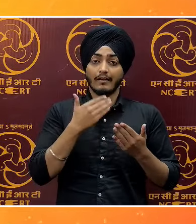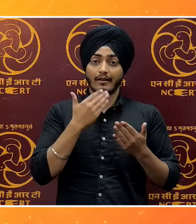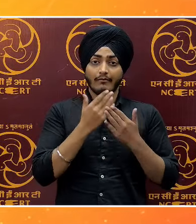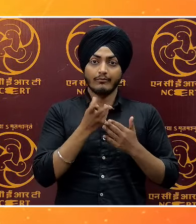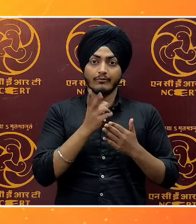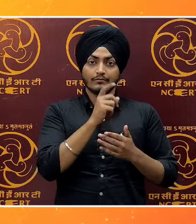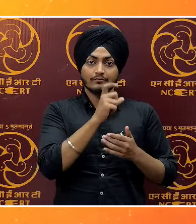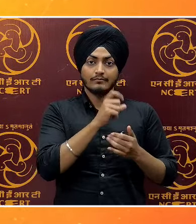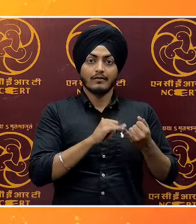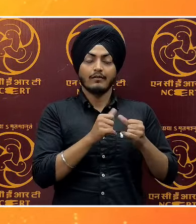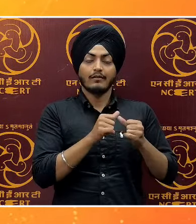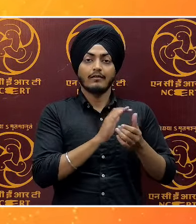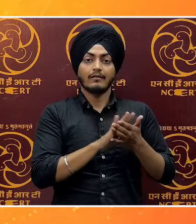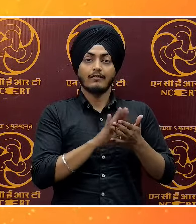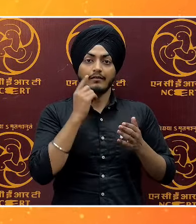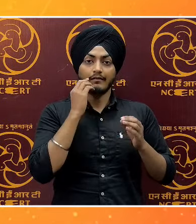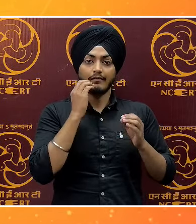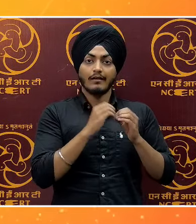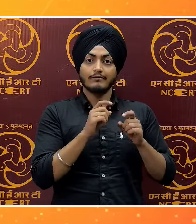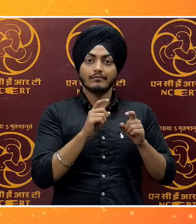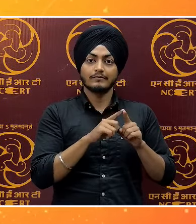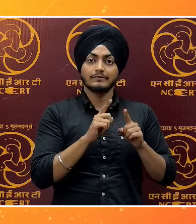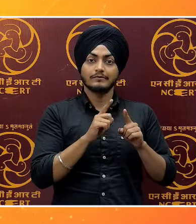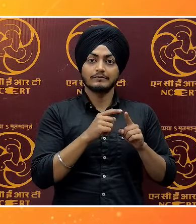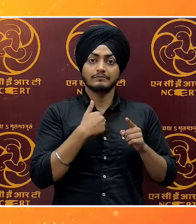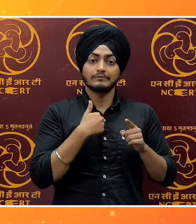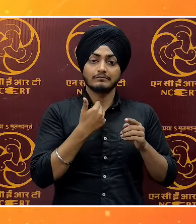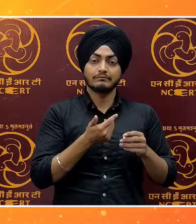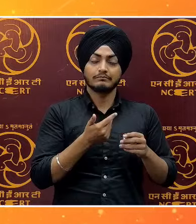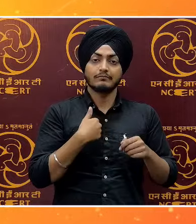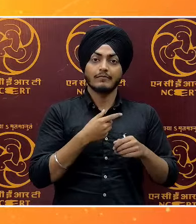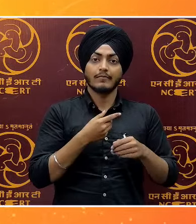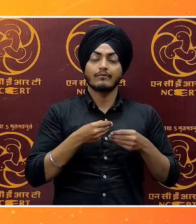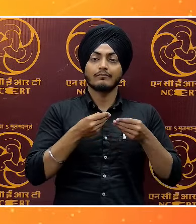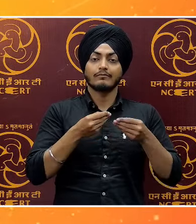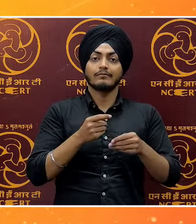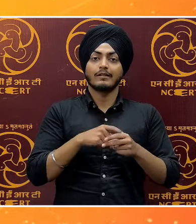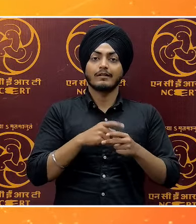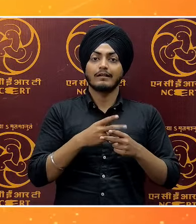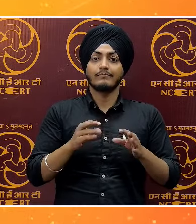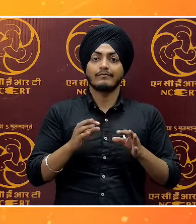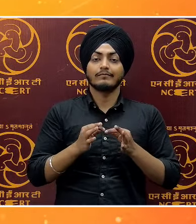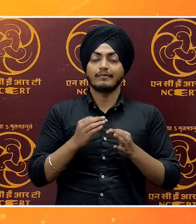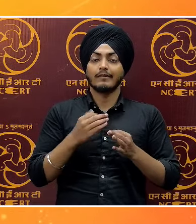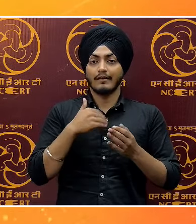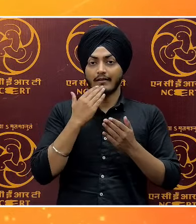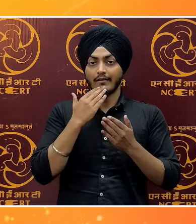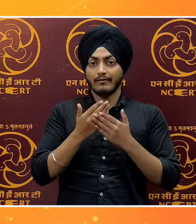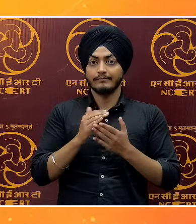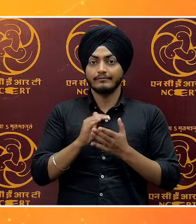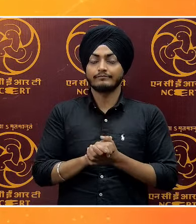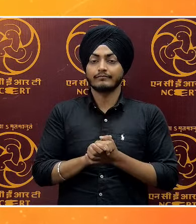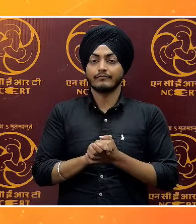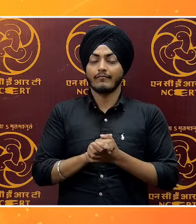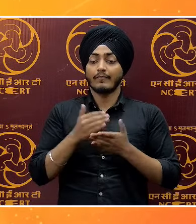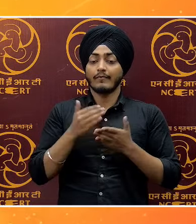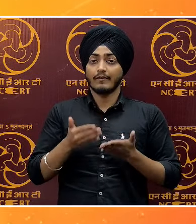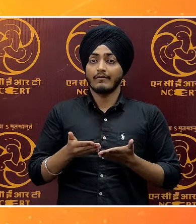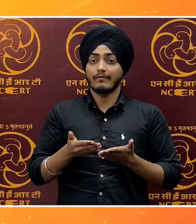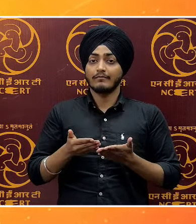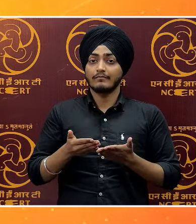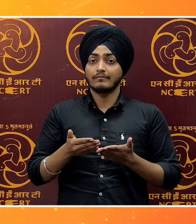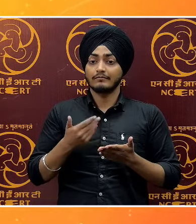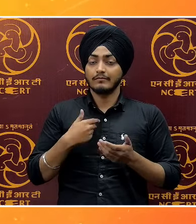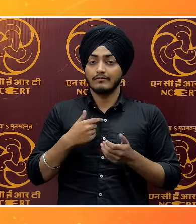our ISL interpreter, Mr. Sahib Singh, for his time and contribution to the session. Thank you so much, Sahib. So it was all about our